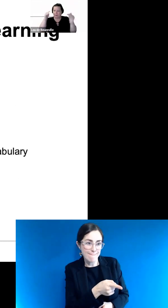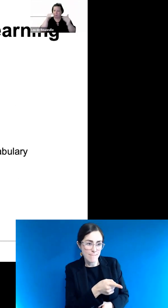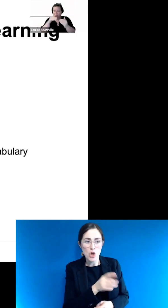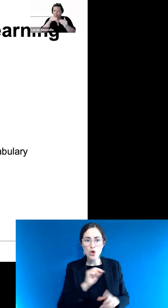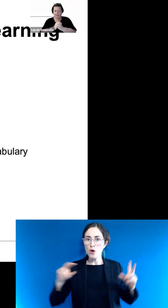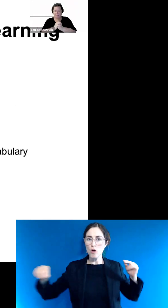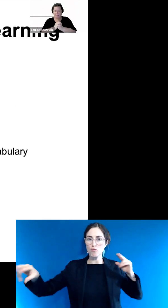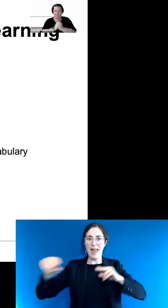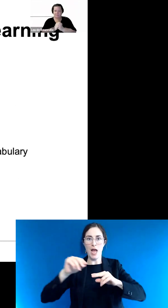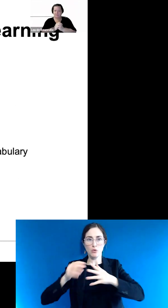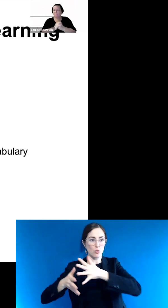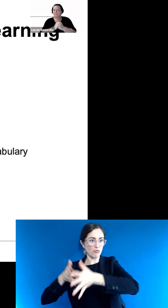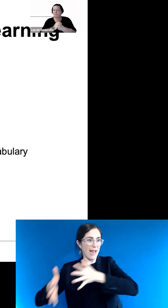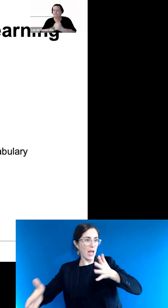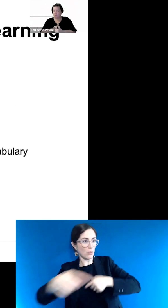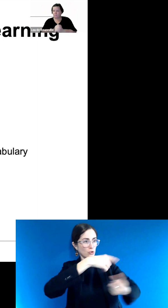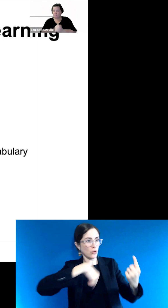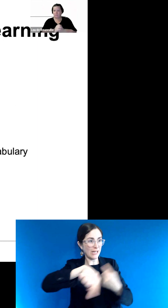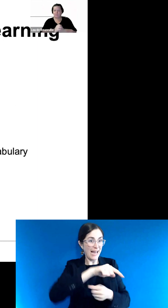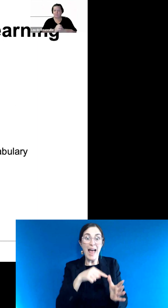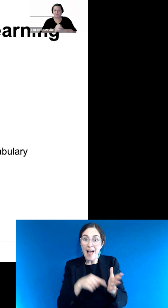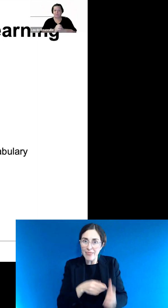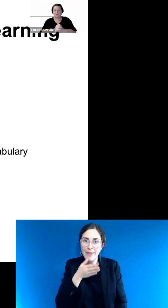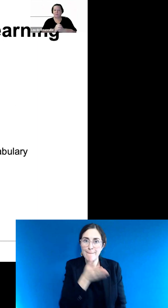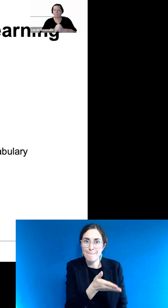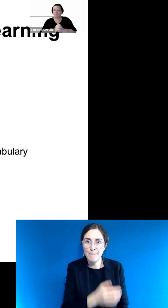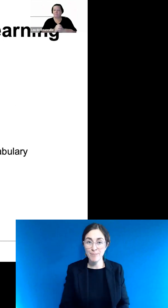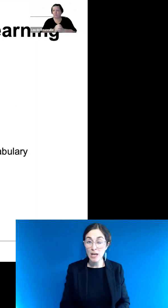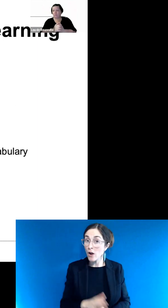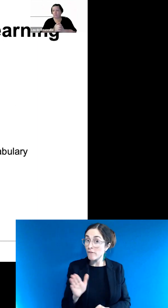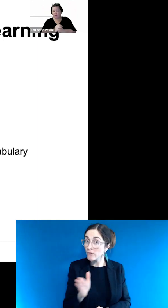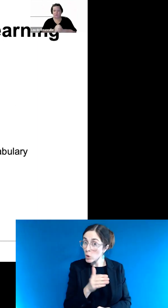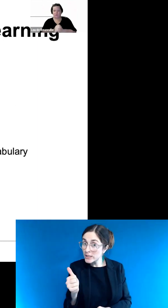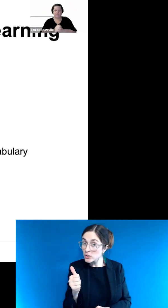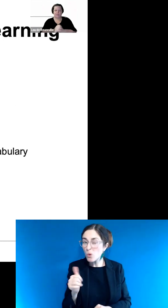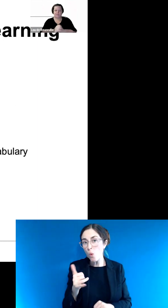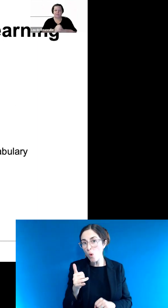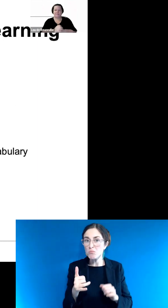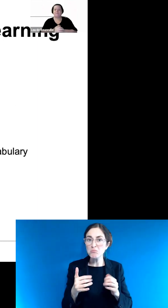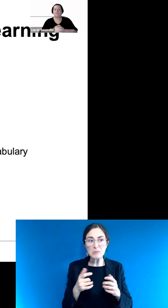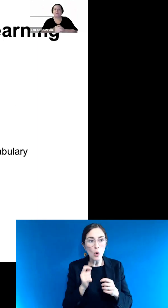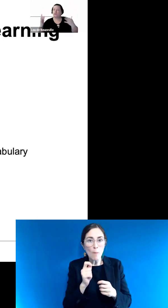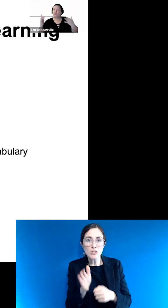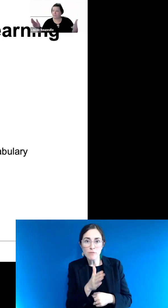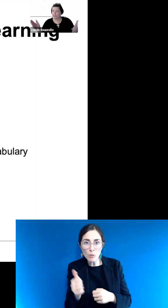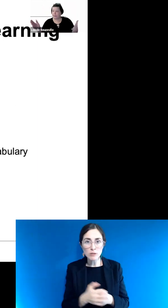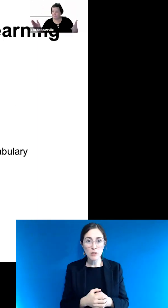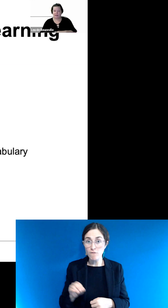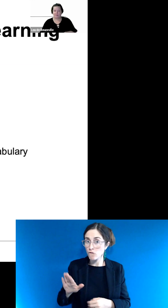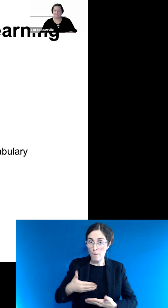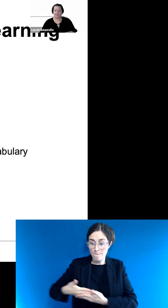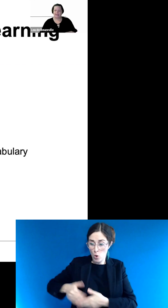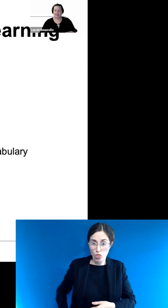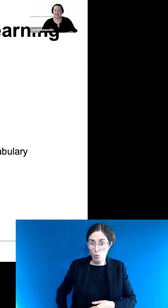but language that's directed at them, from fluent models, from birth or very early, for huge amounts of